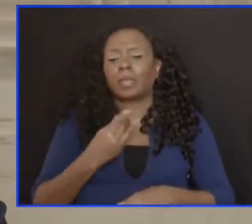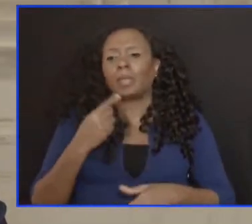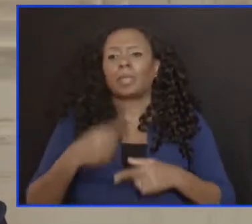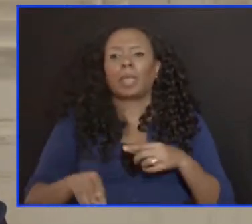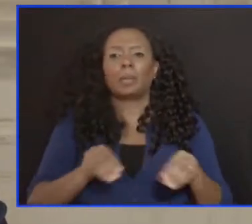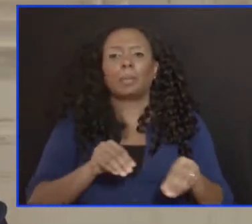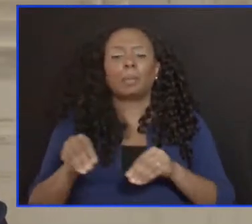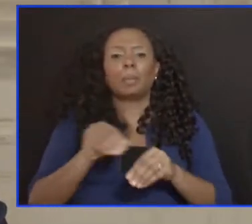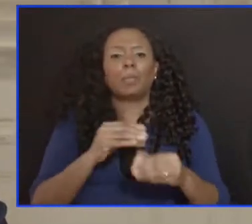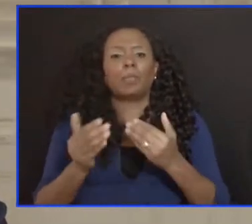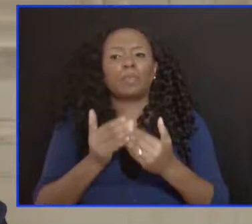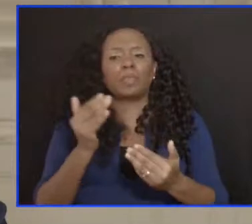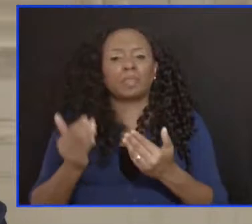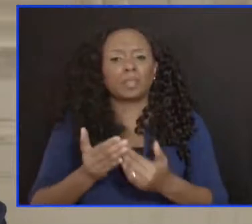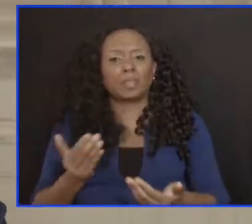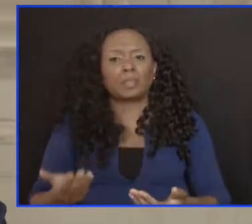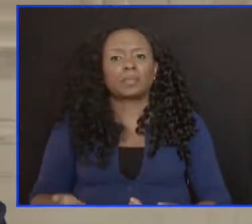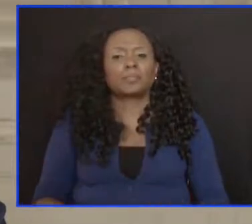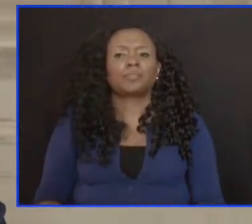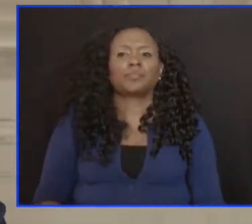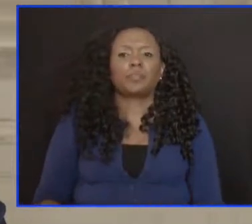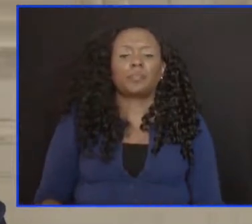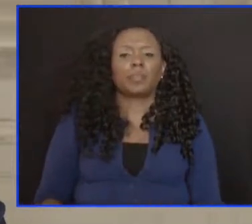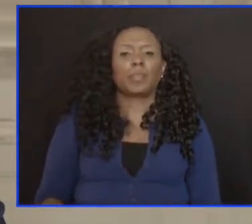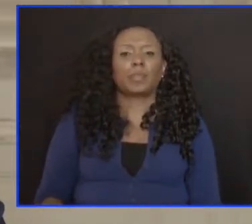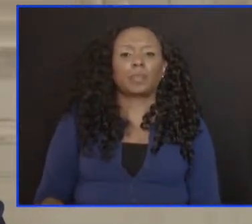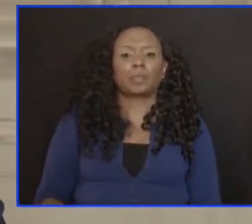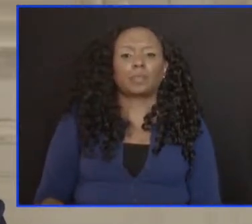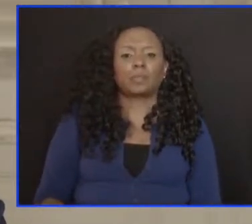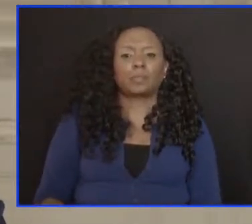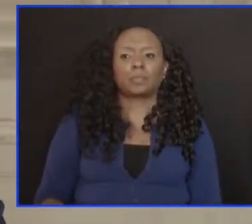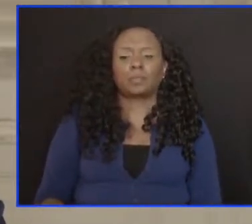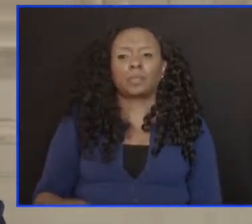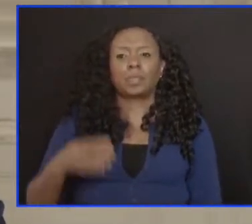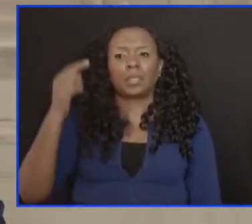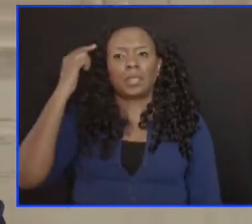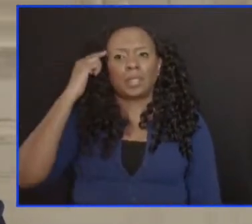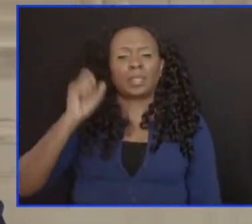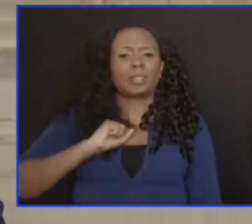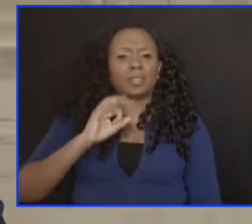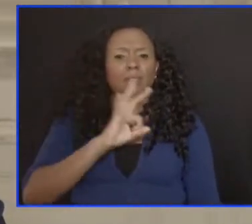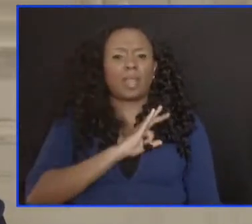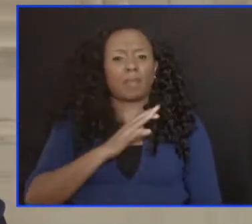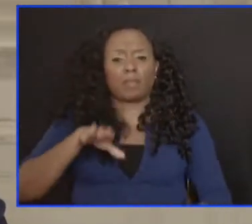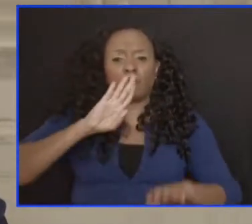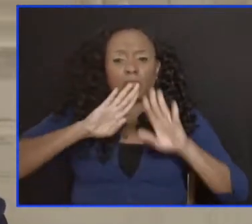the level of frustration like among staff at this point?